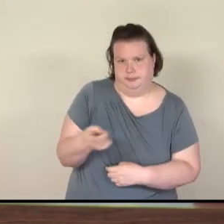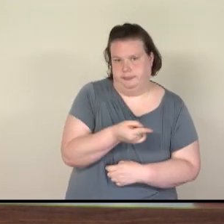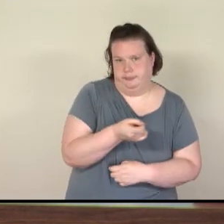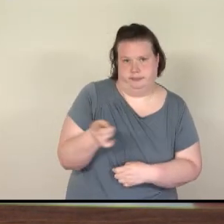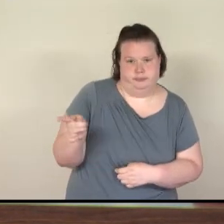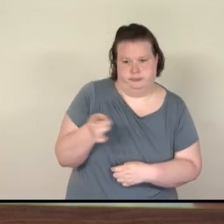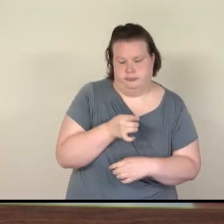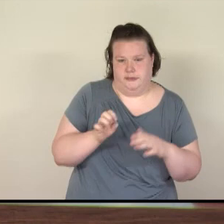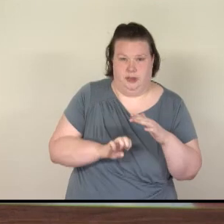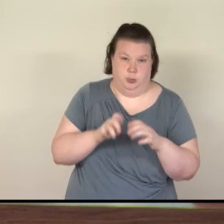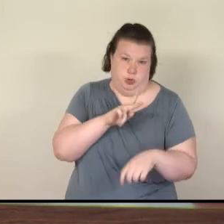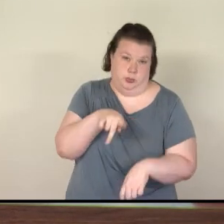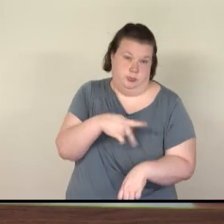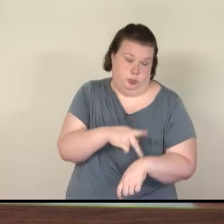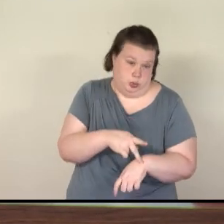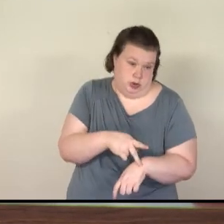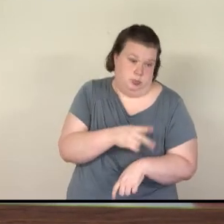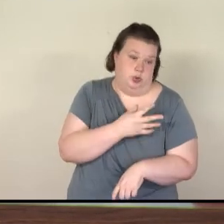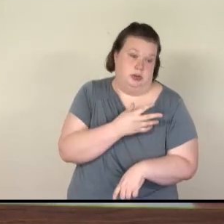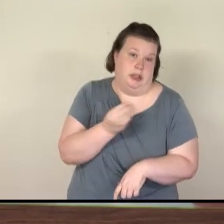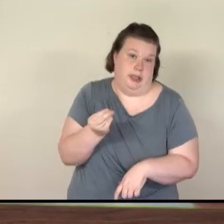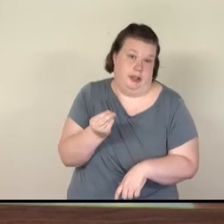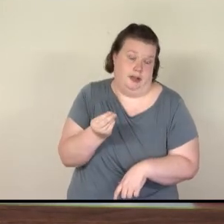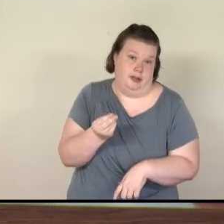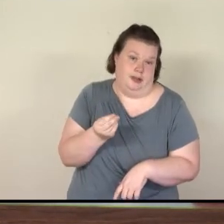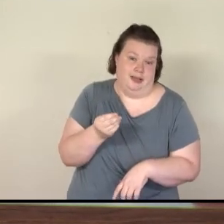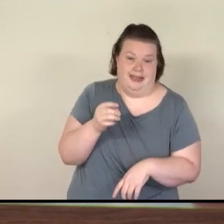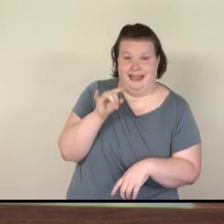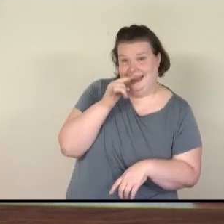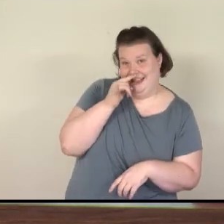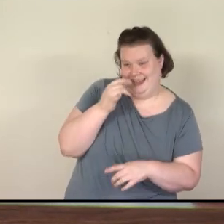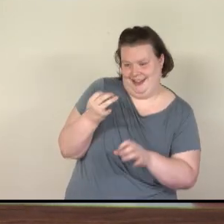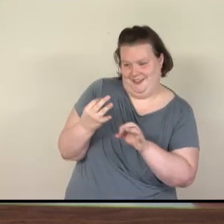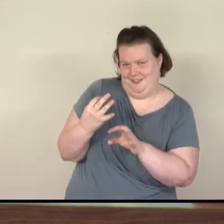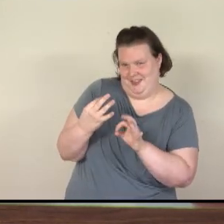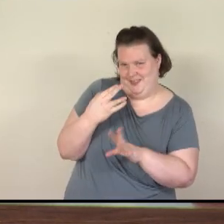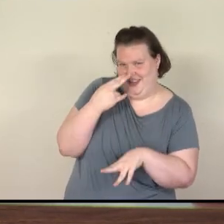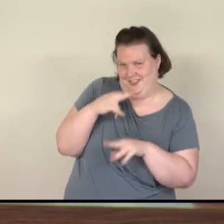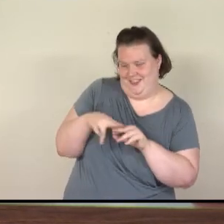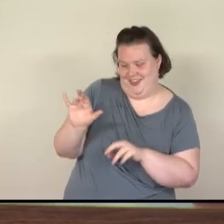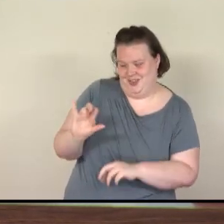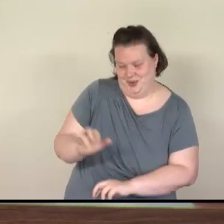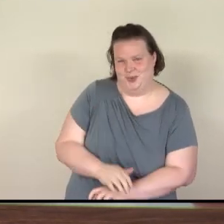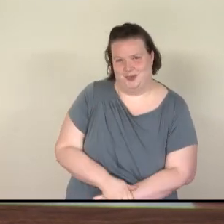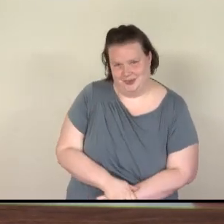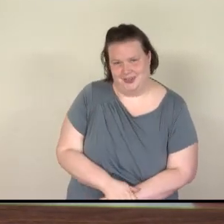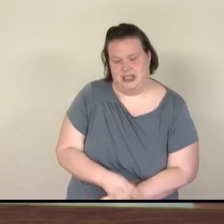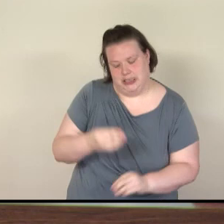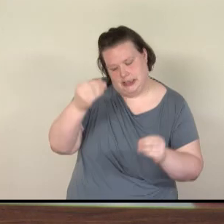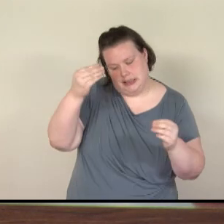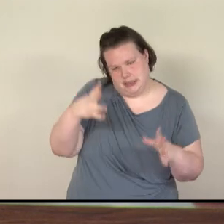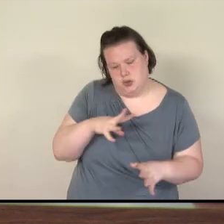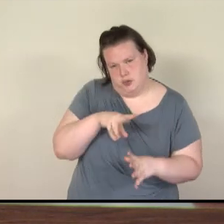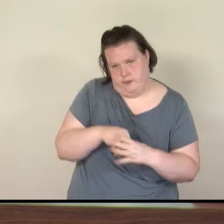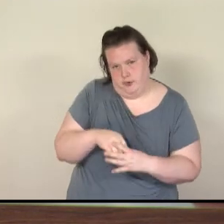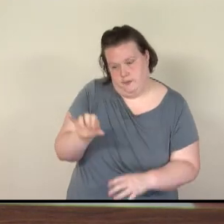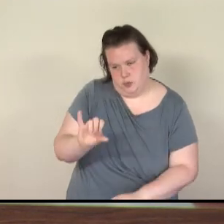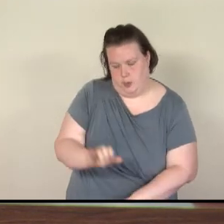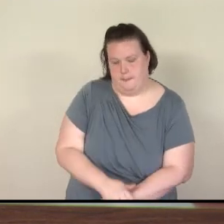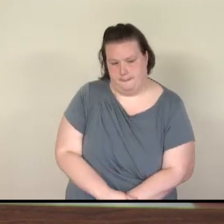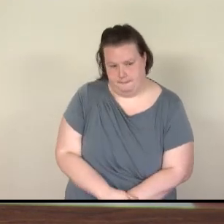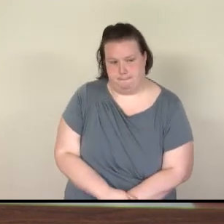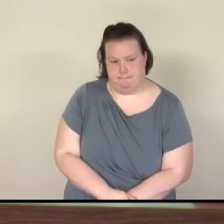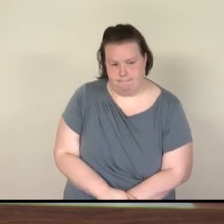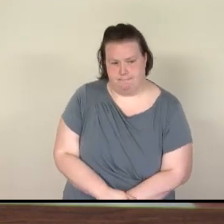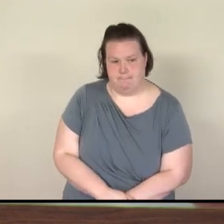the elementary principals, and of course we got some fun kid feedback as well, and then teachers have been involved in the